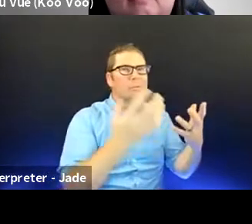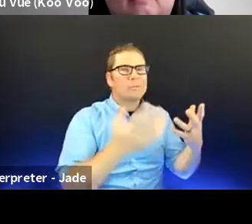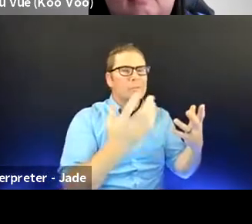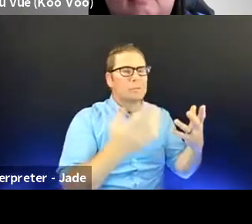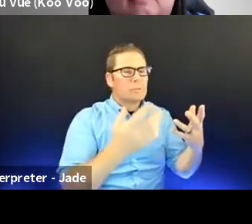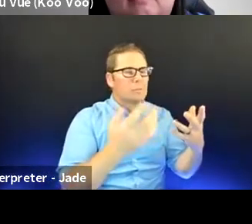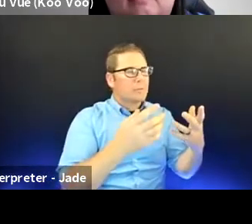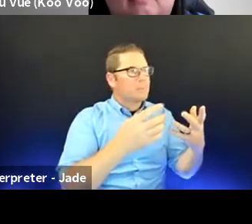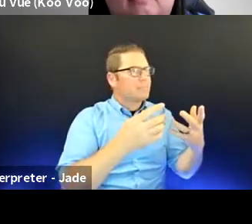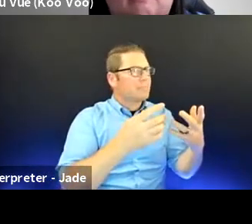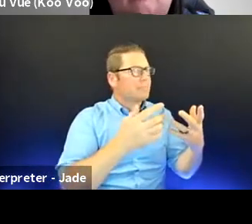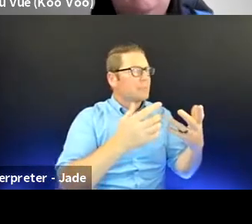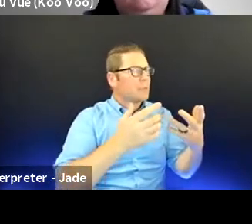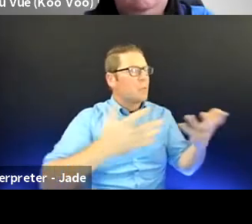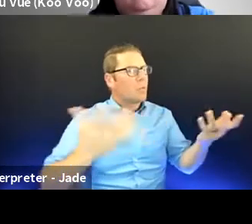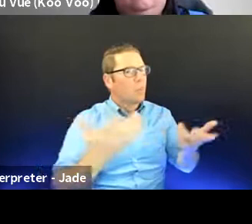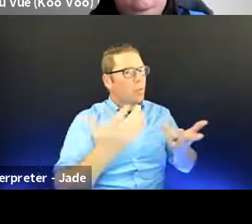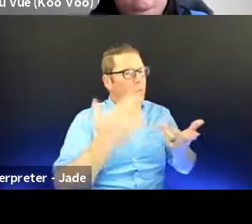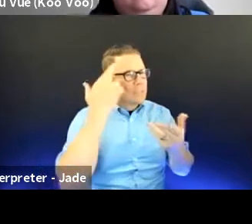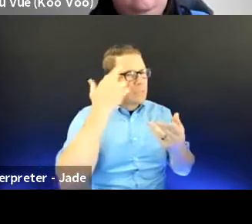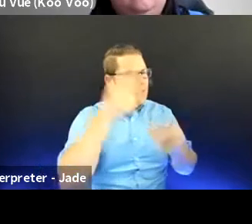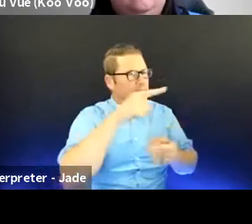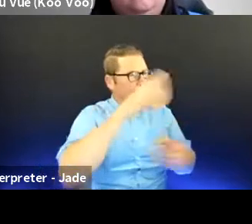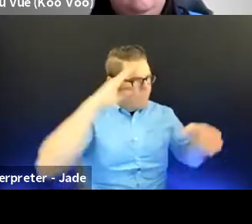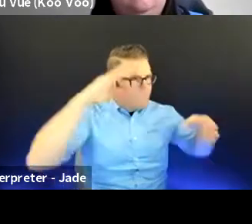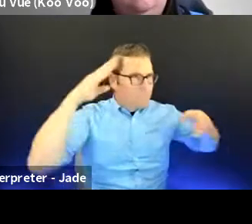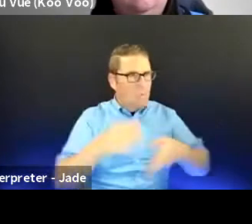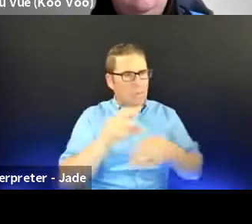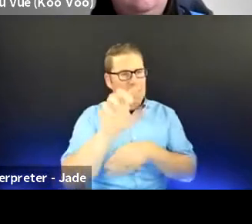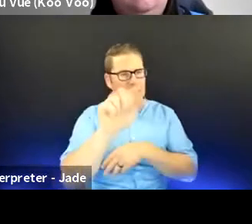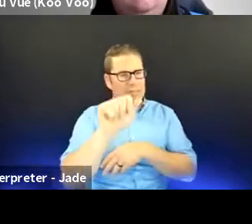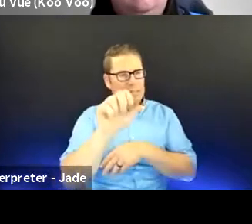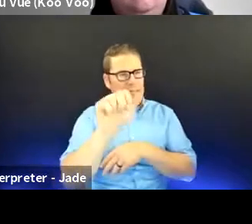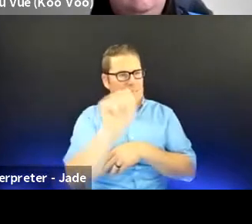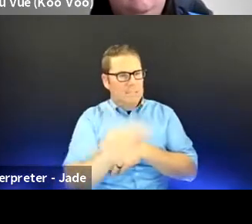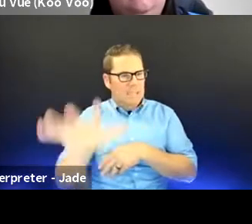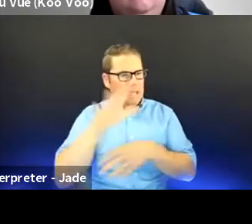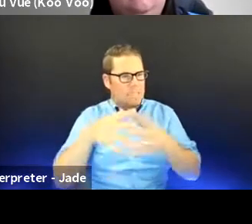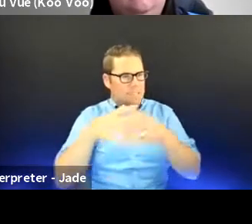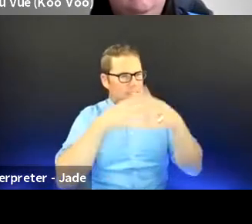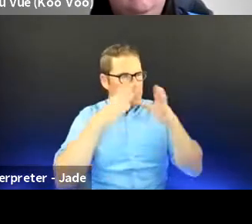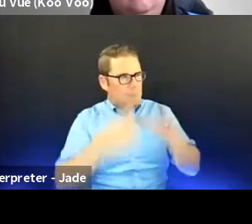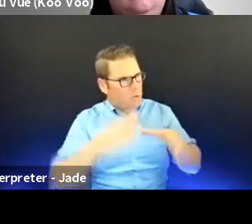pushing so much for these, you know, Asian American centric, you know, things at our campus that was missing before?